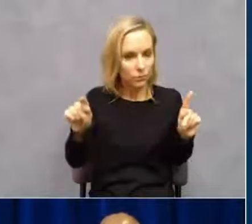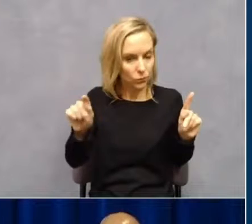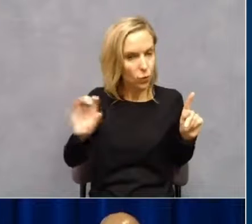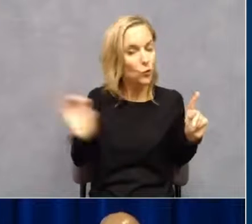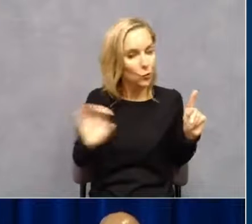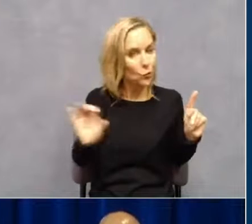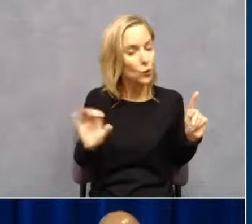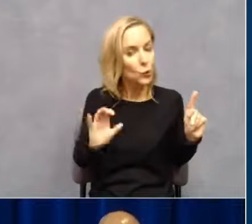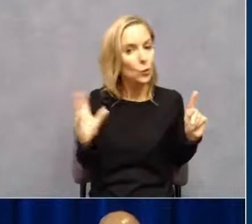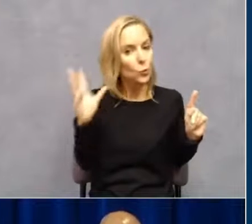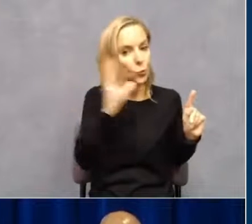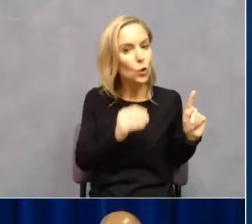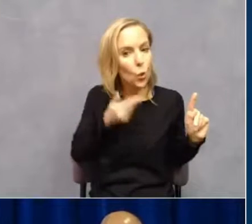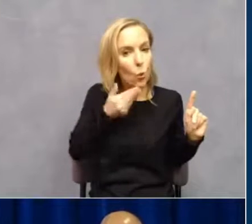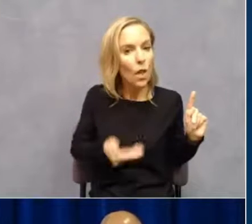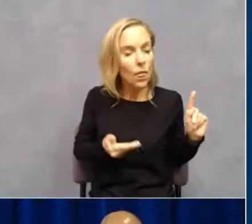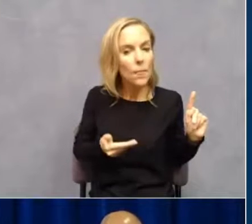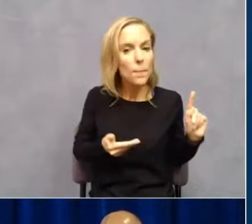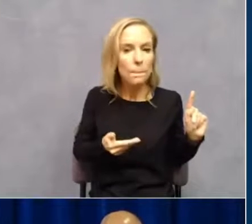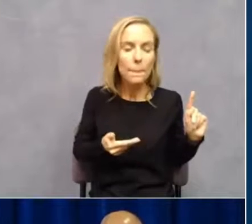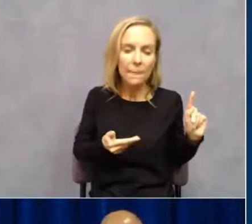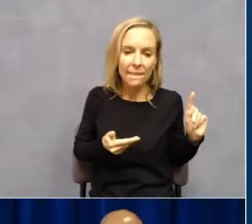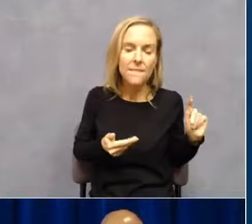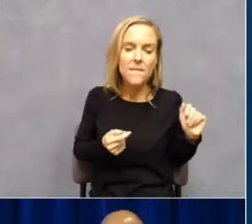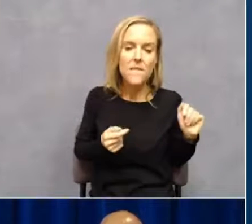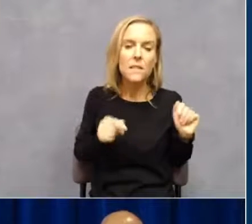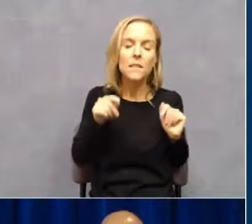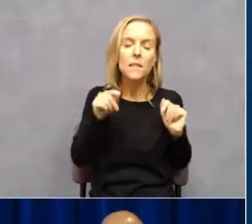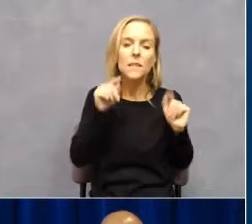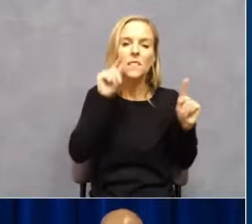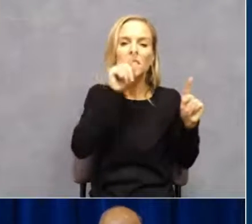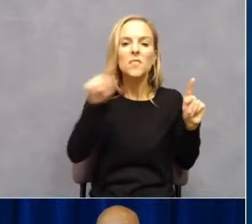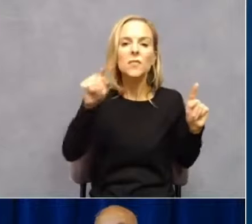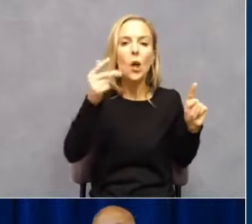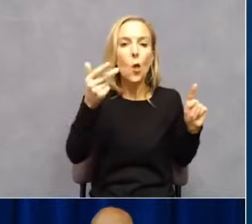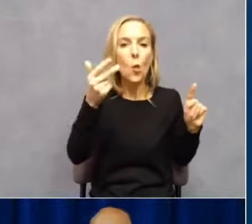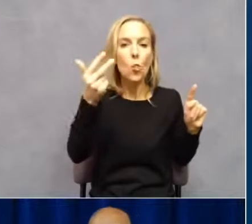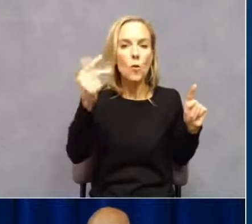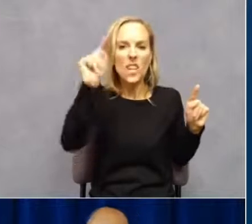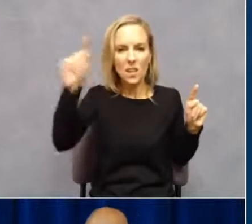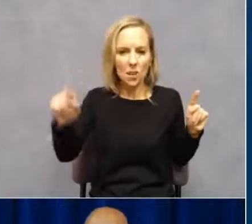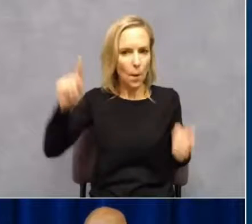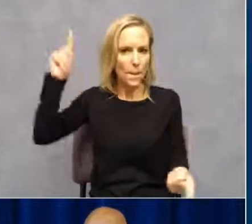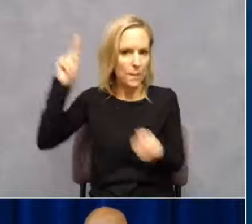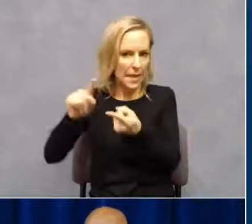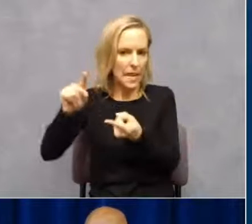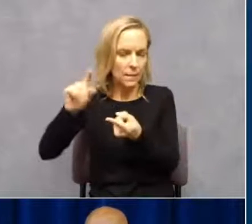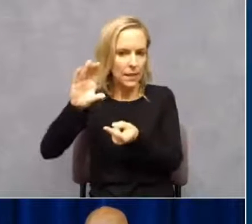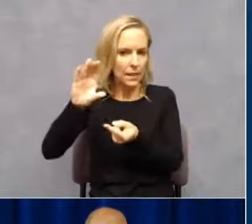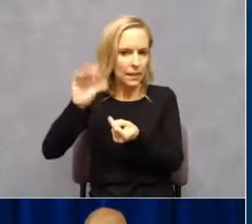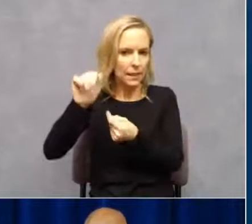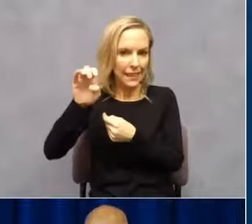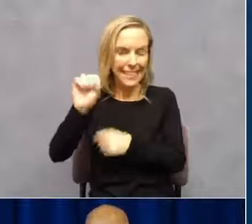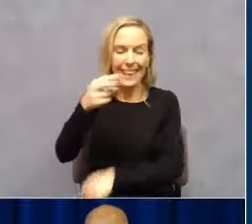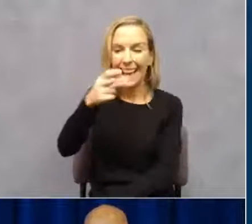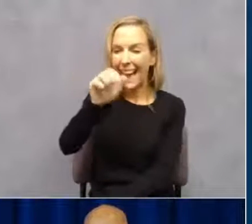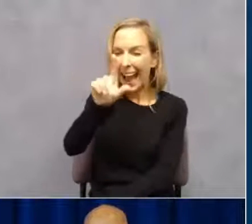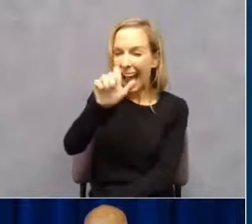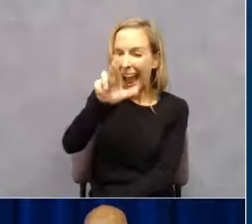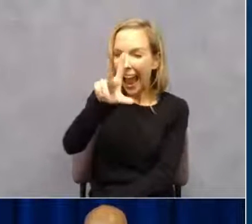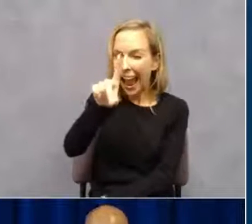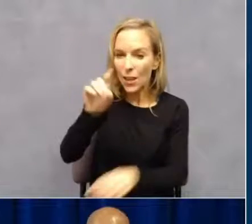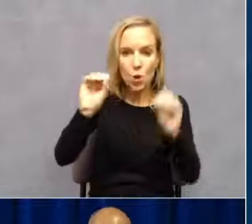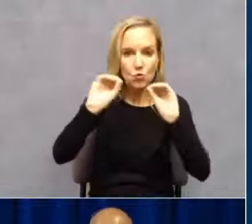pretty well. 3 of the 4 are seeing minimal cases, and in Hazard, there have been no positive cases since August.